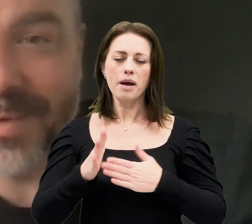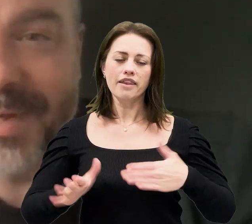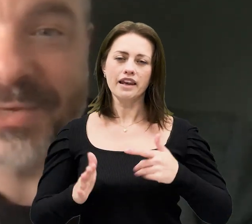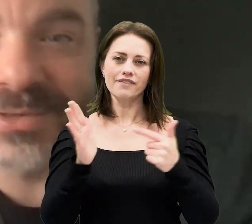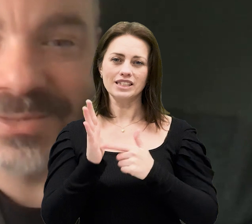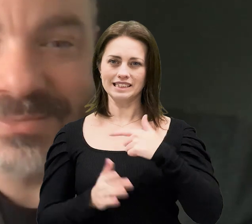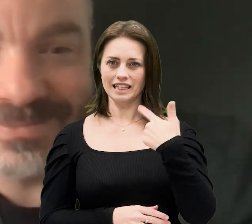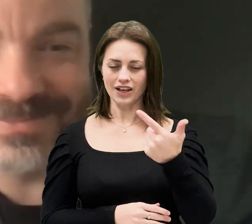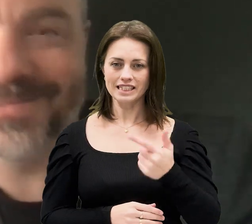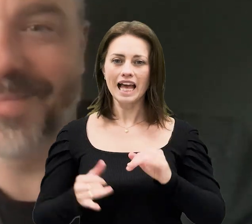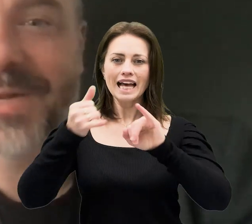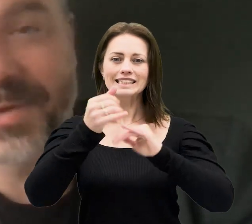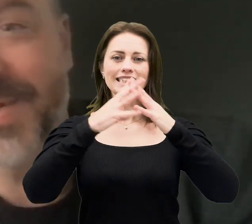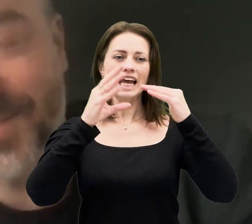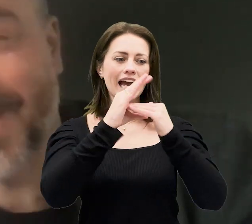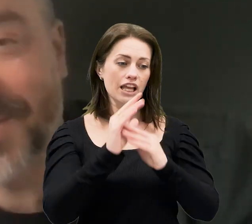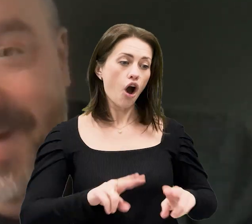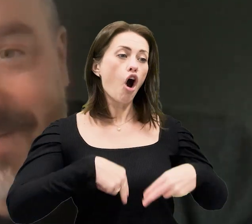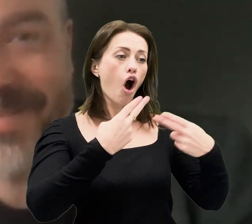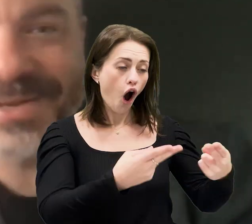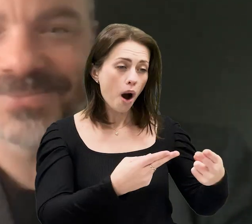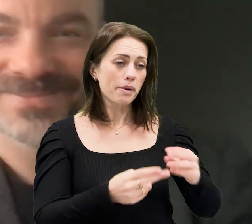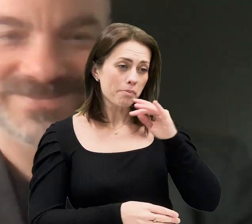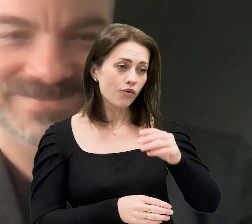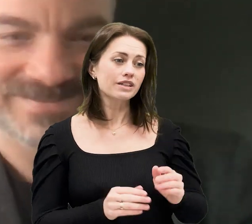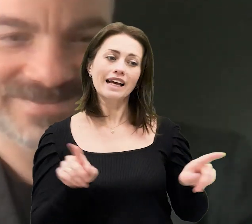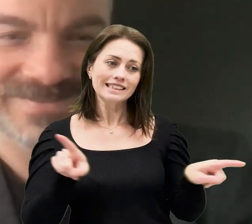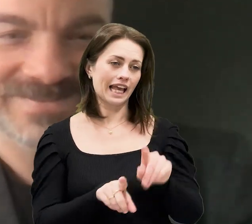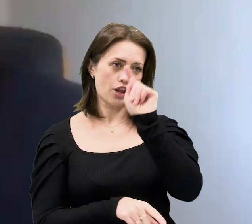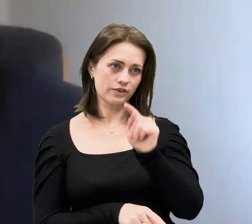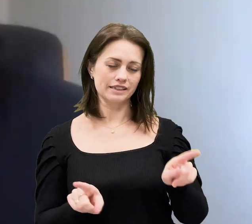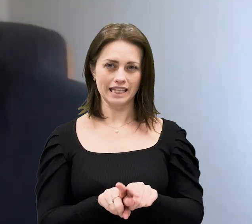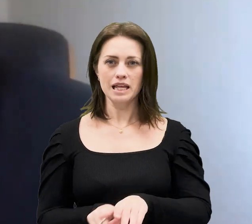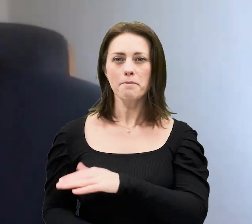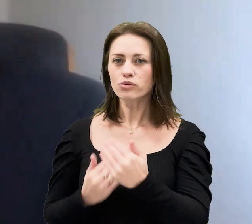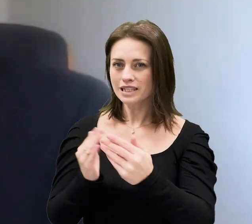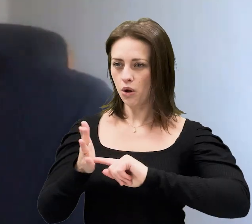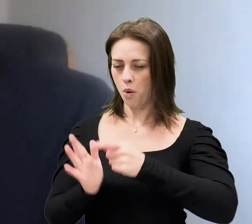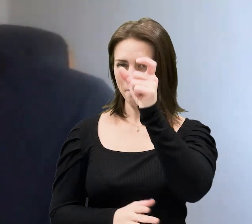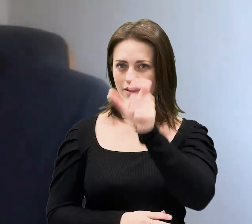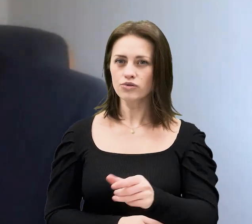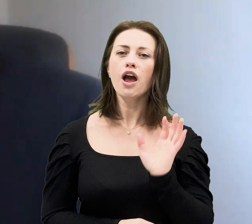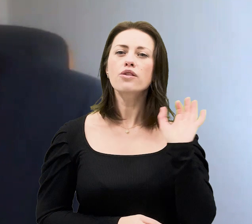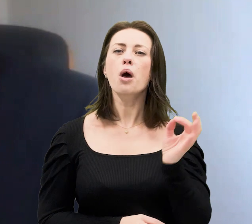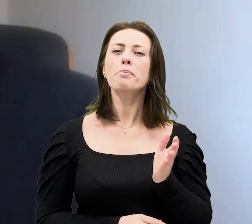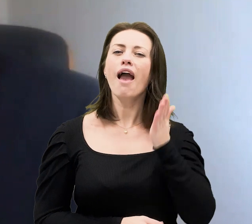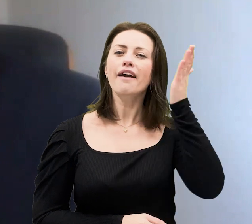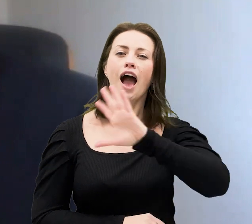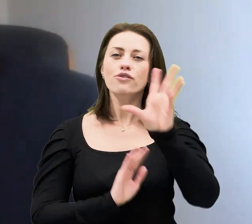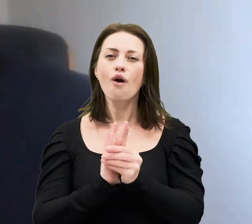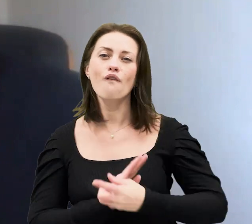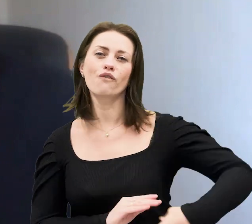the floor is yours. And the questions are the same. Thank you. Thank you, Peter. Good morning,